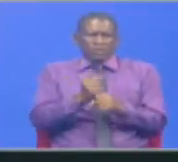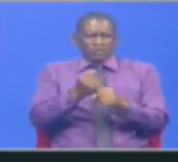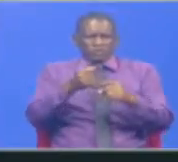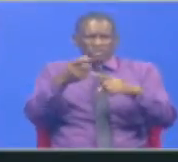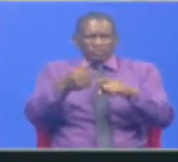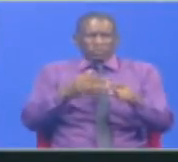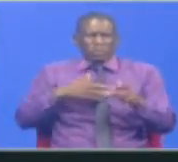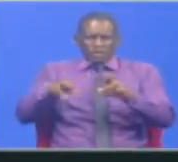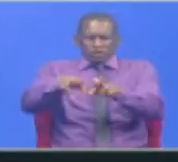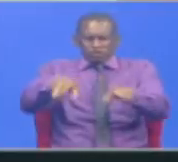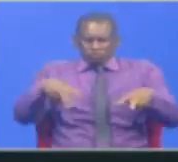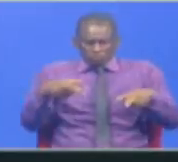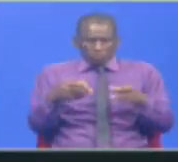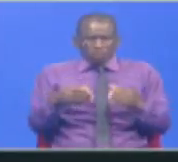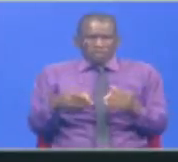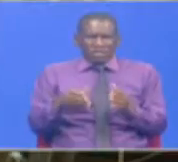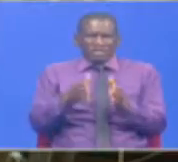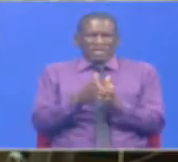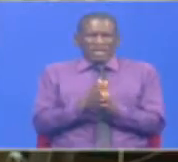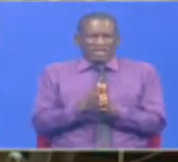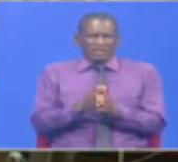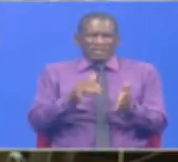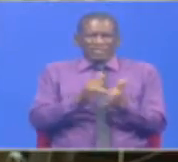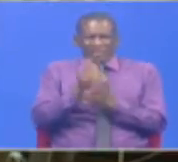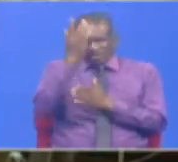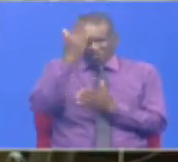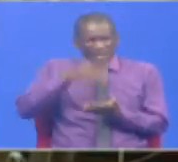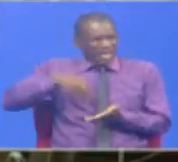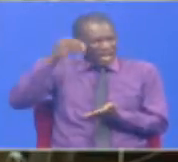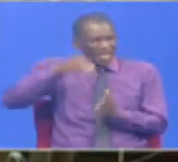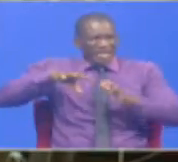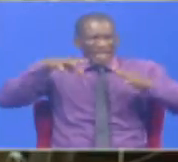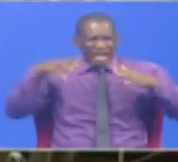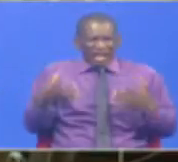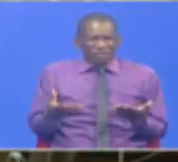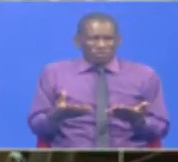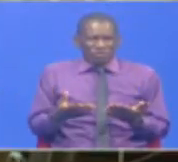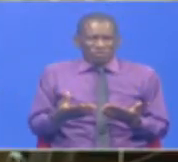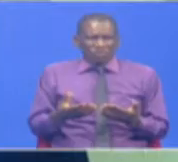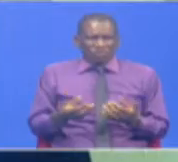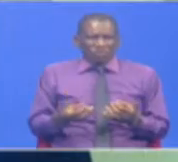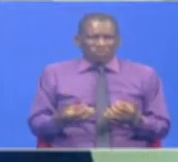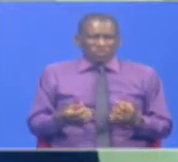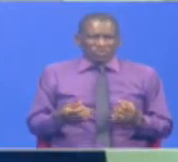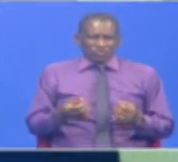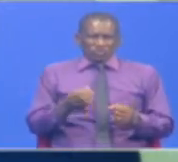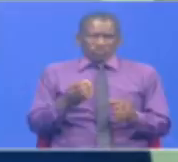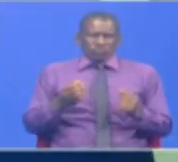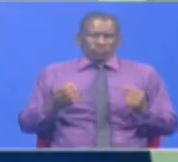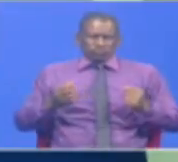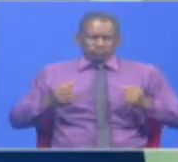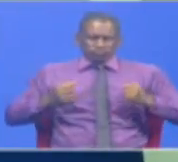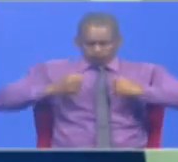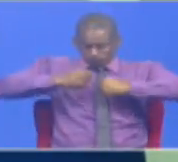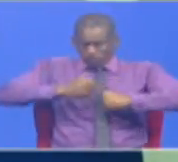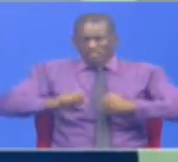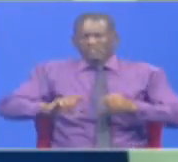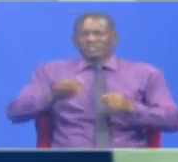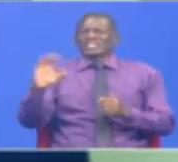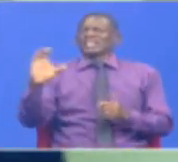room, and that's where I learned how to put up a suit. And the first client